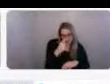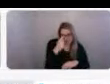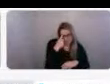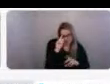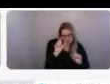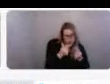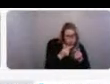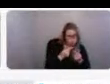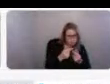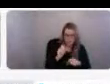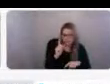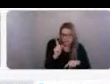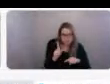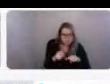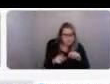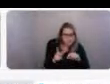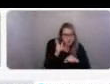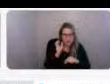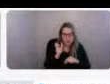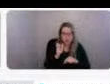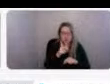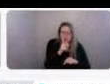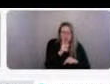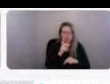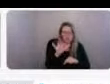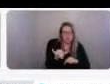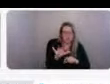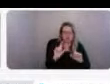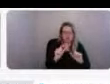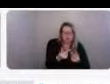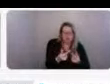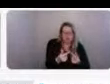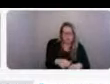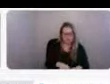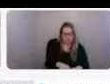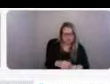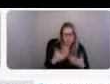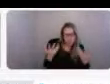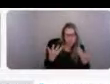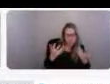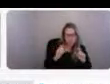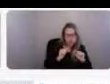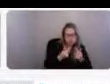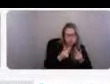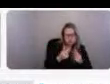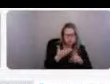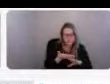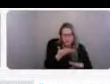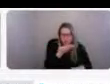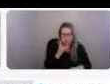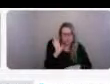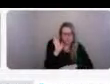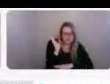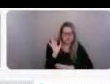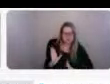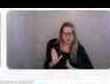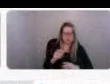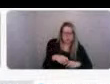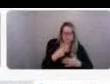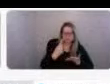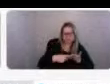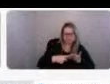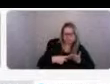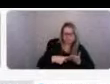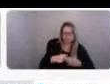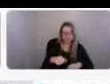group and i didn't hear uh who on behalf of what group this previous speaker was was speaking on